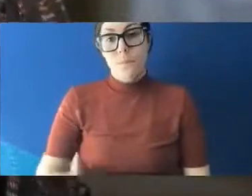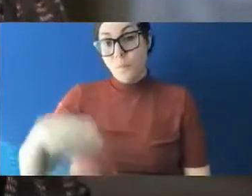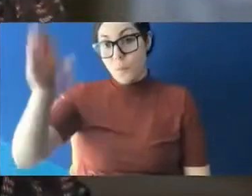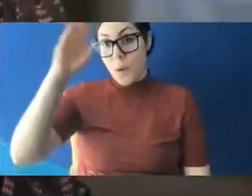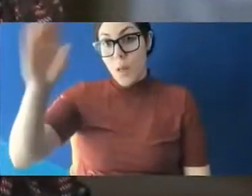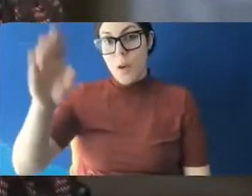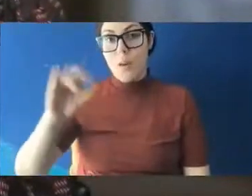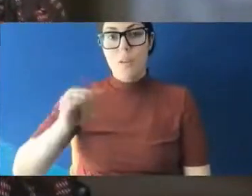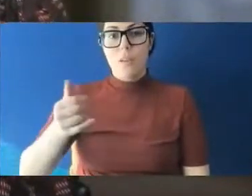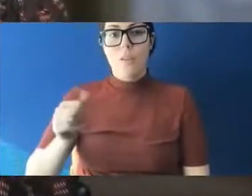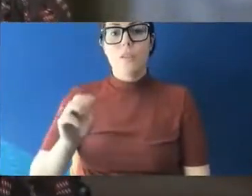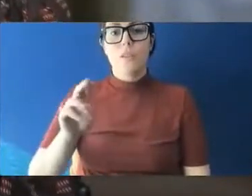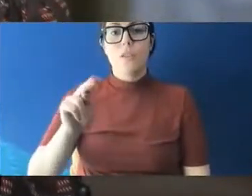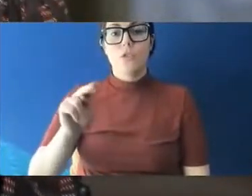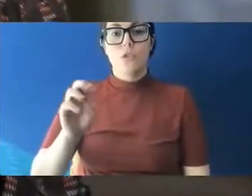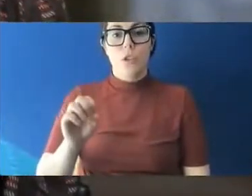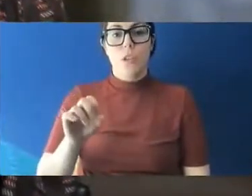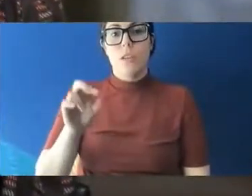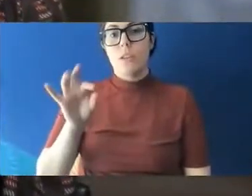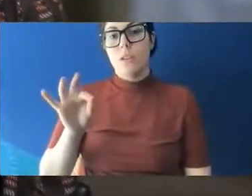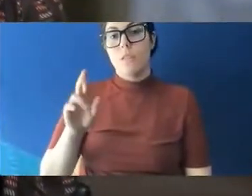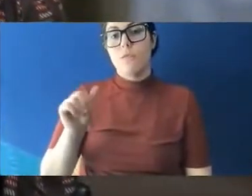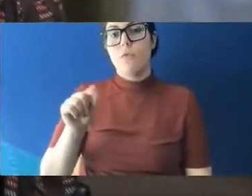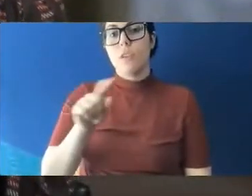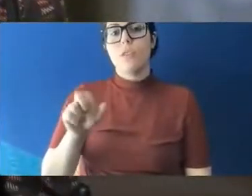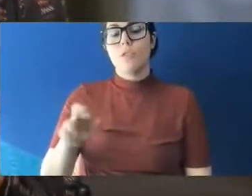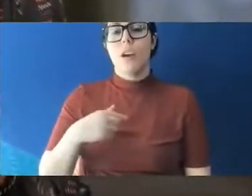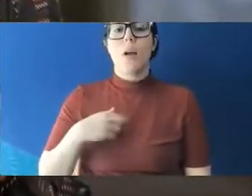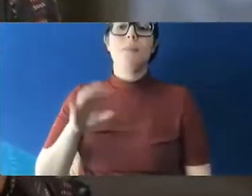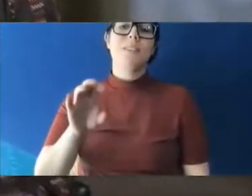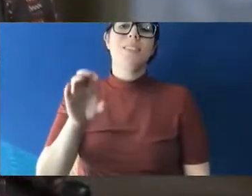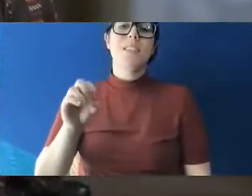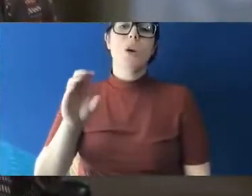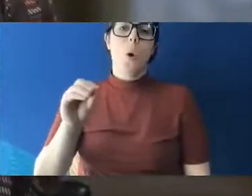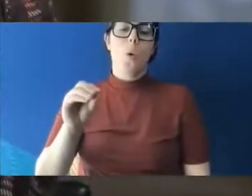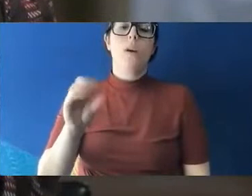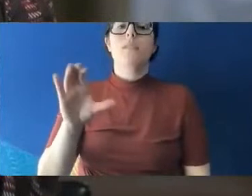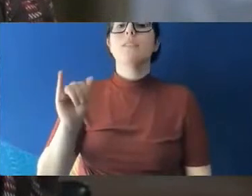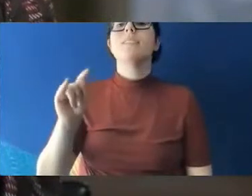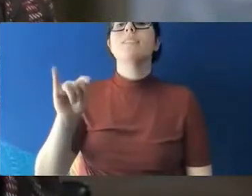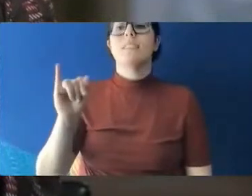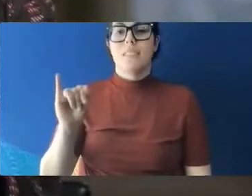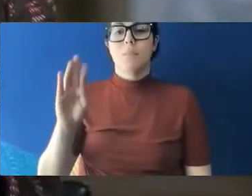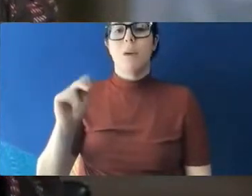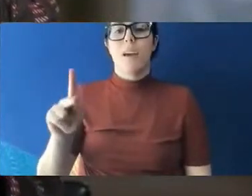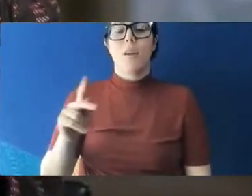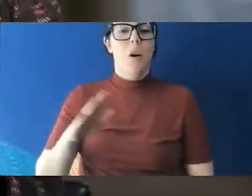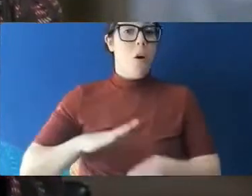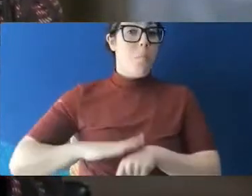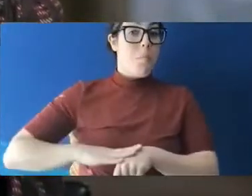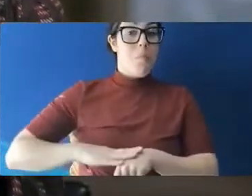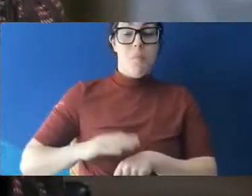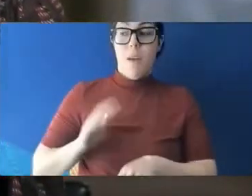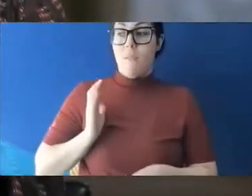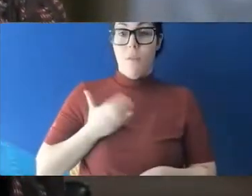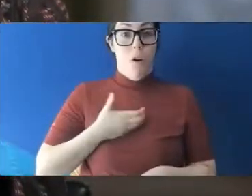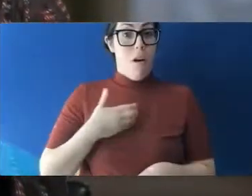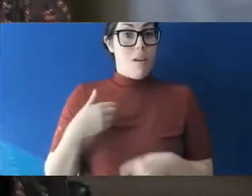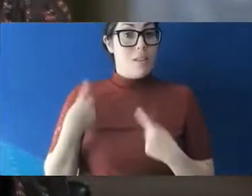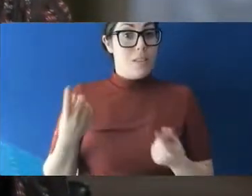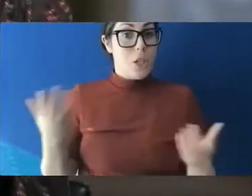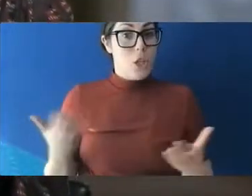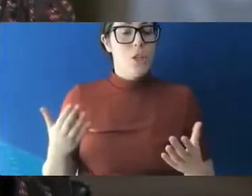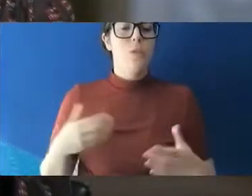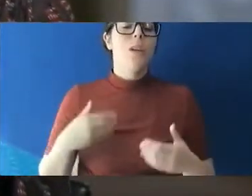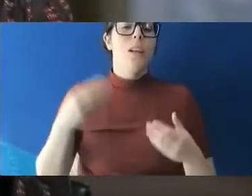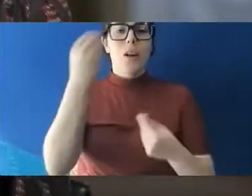Hello, I'm Jane Fraser and I'm the CEO of Citi. And on behalf of all of us at Citi, let me extend my best wishes